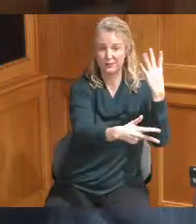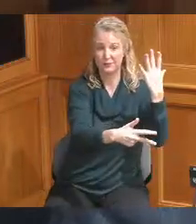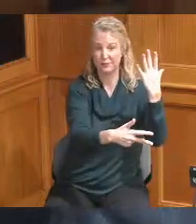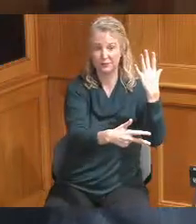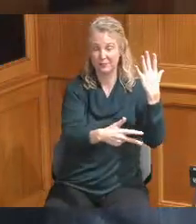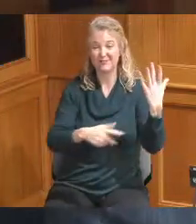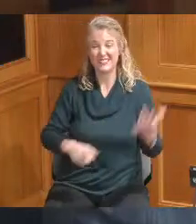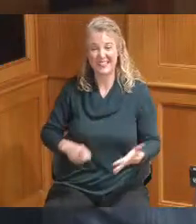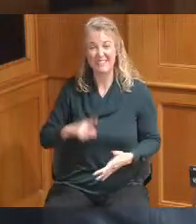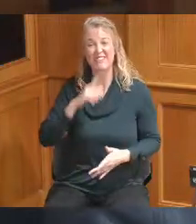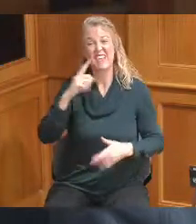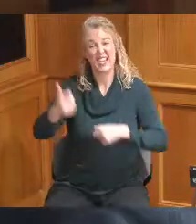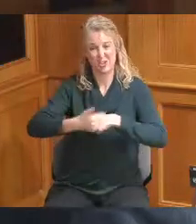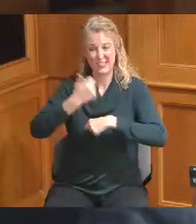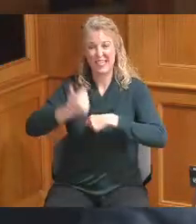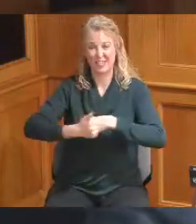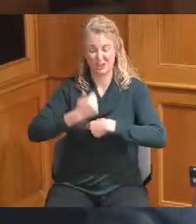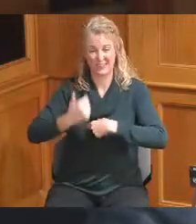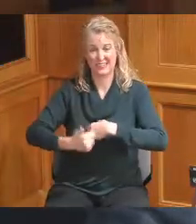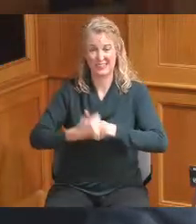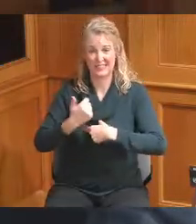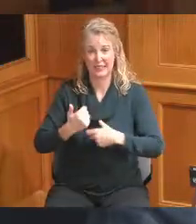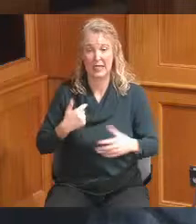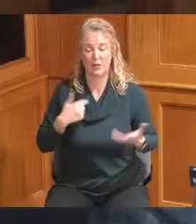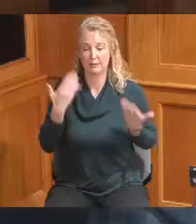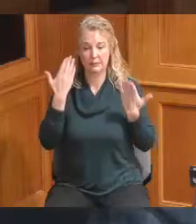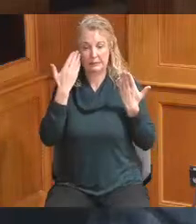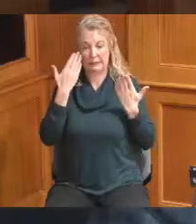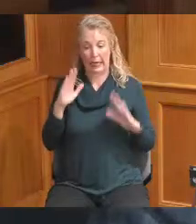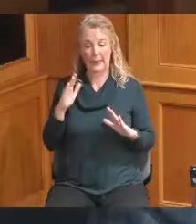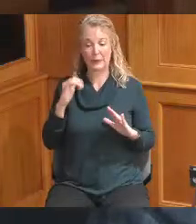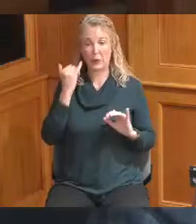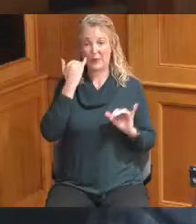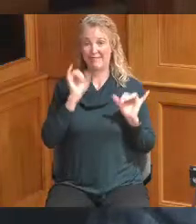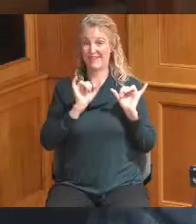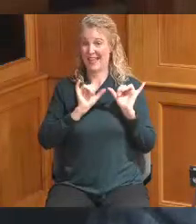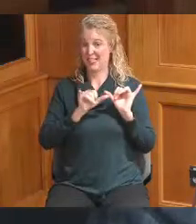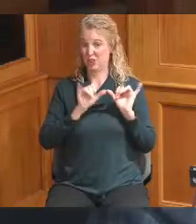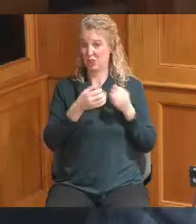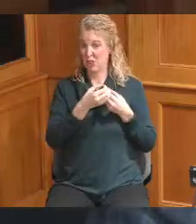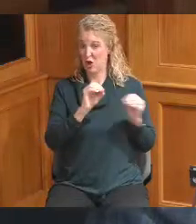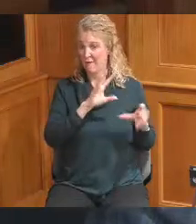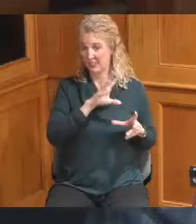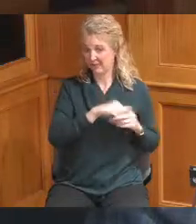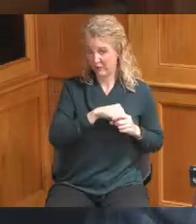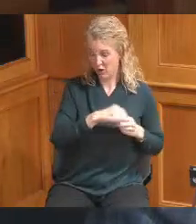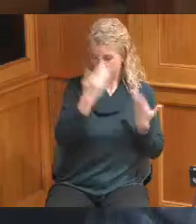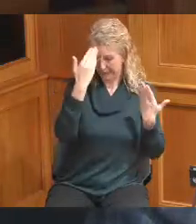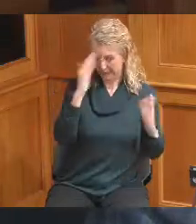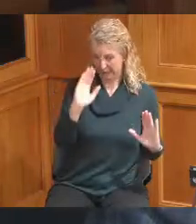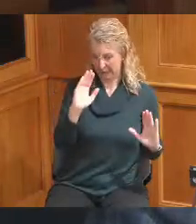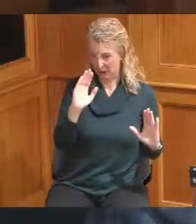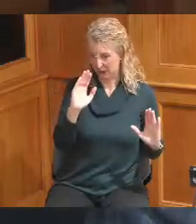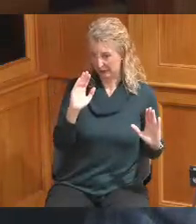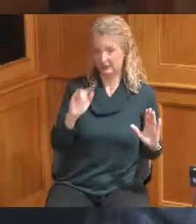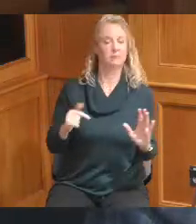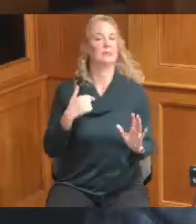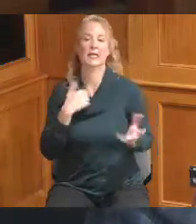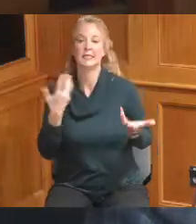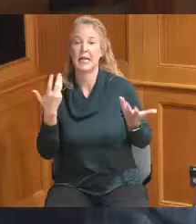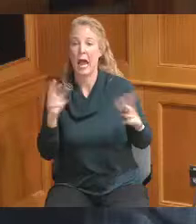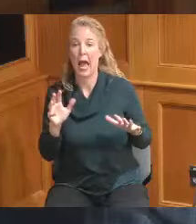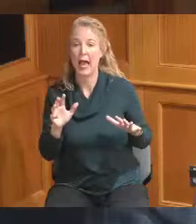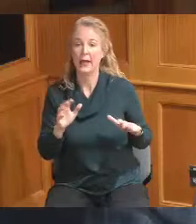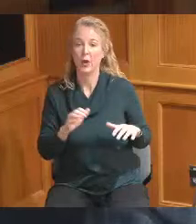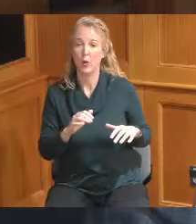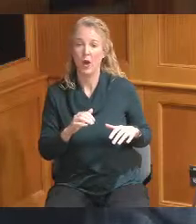stuff is very, very dangerous. Now, I don't know if our engineer has anything to do with it, because I don't want to say we don't have anything to do with it,